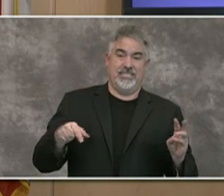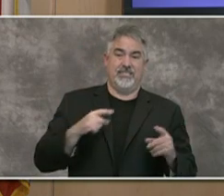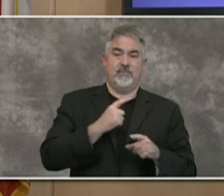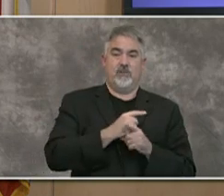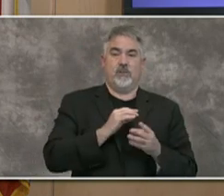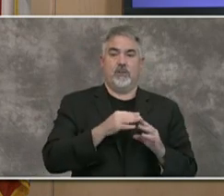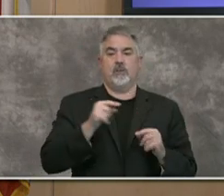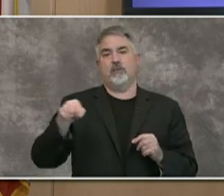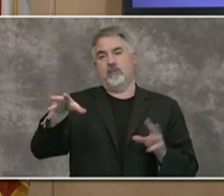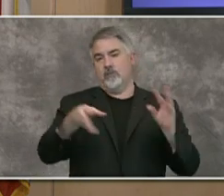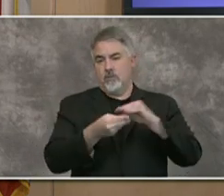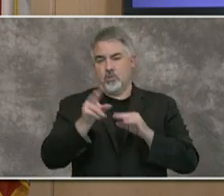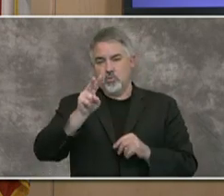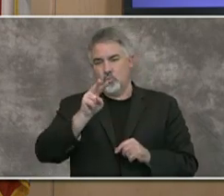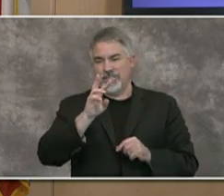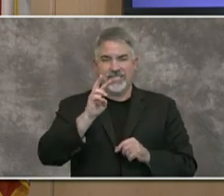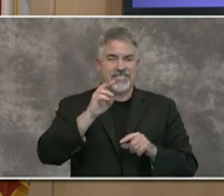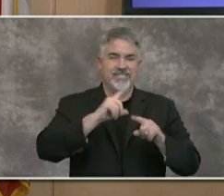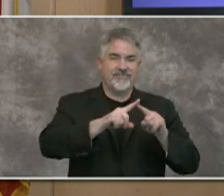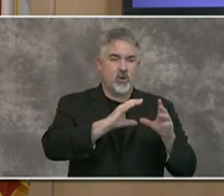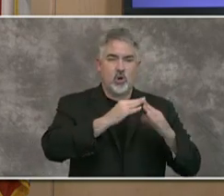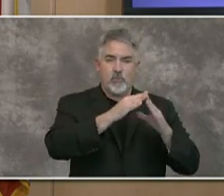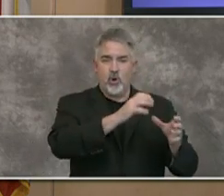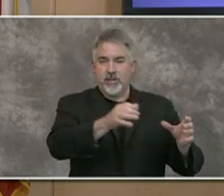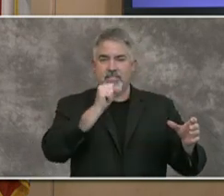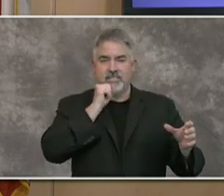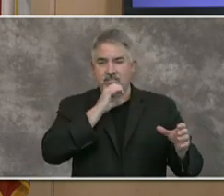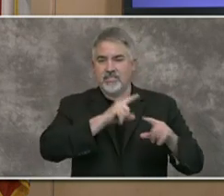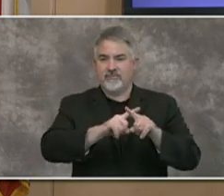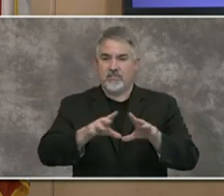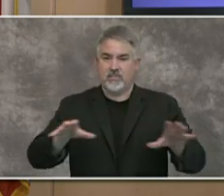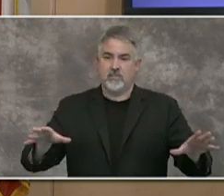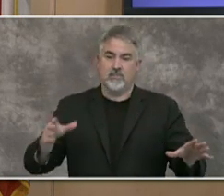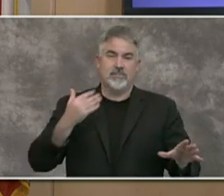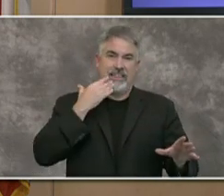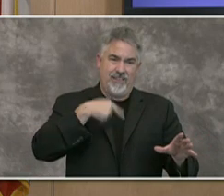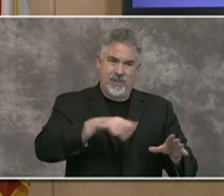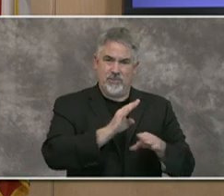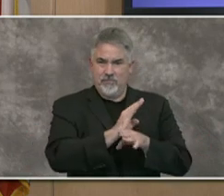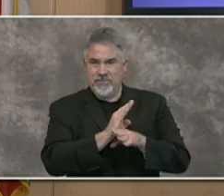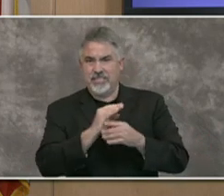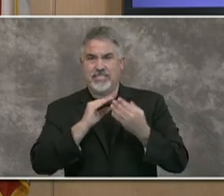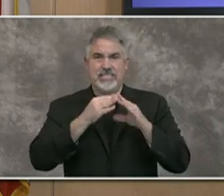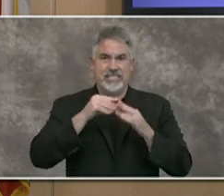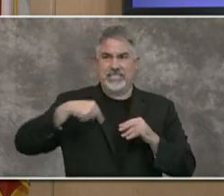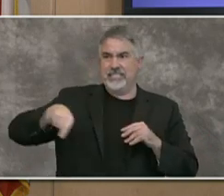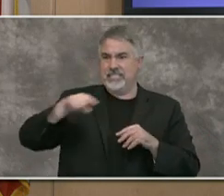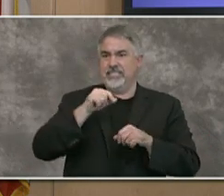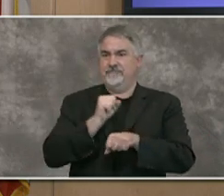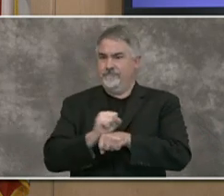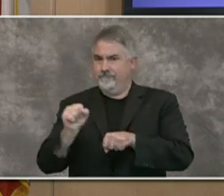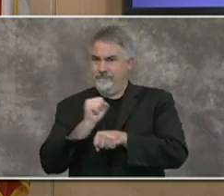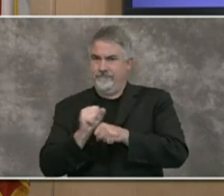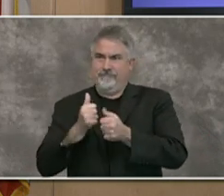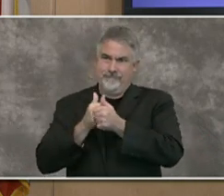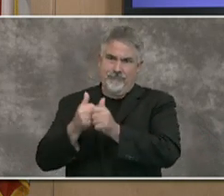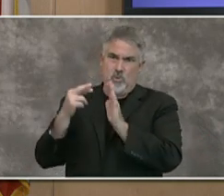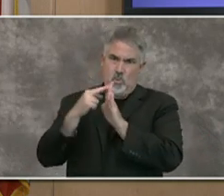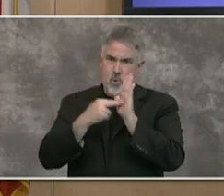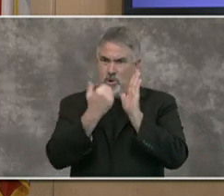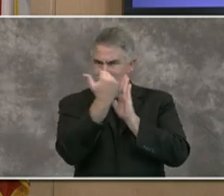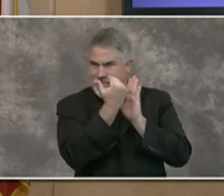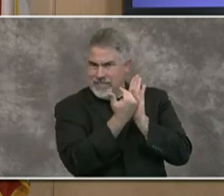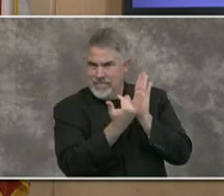individuals, organizations, businesses, and governments for all that you're doing to adhere to the state and local orders